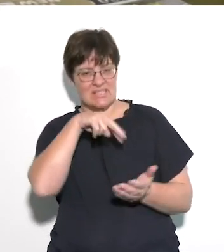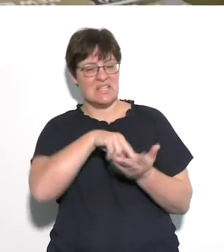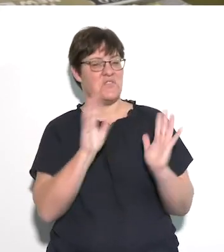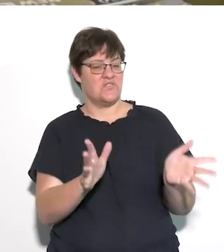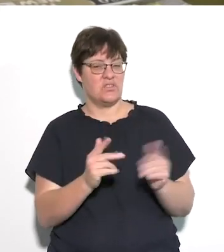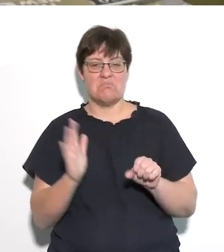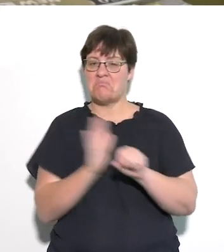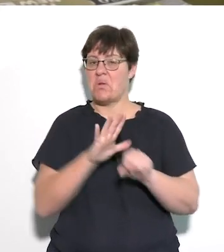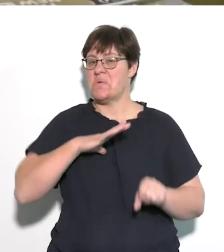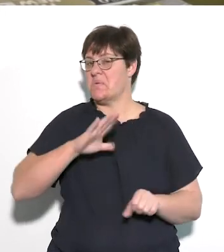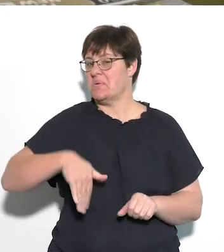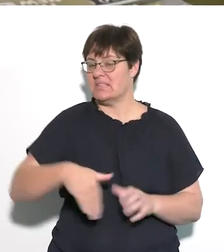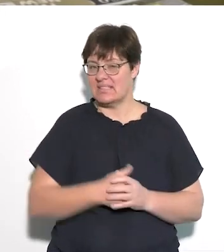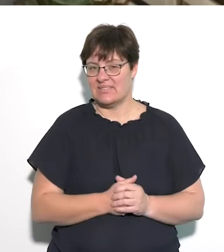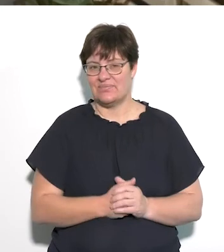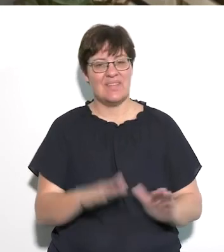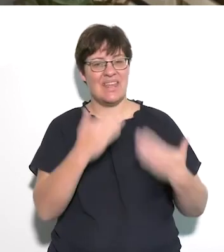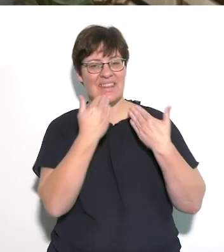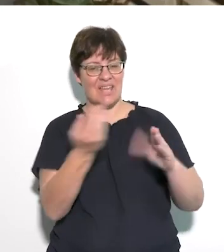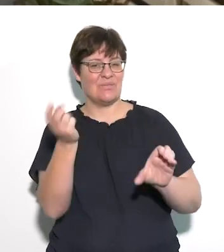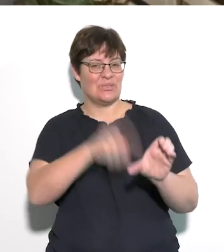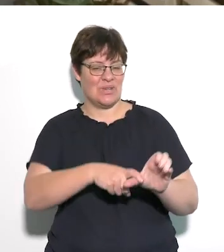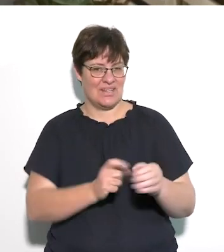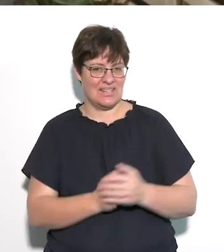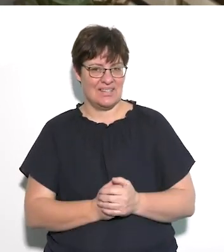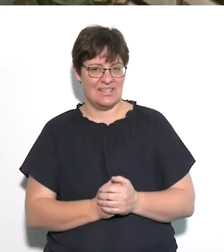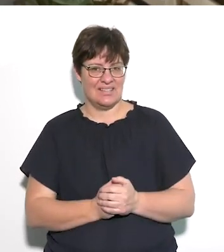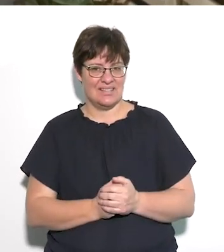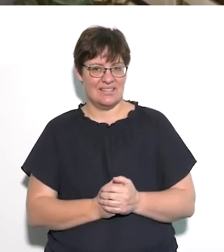can see it. Thank you for joining me